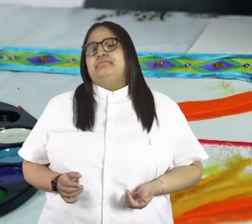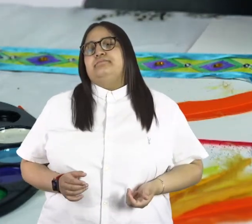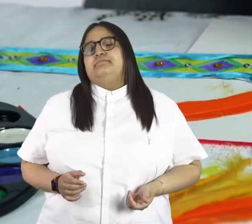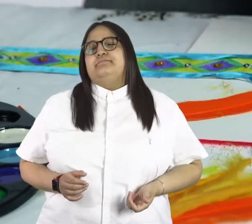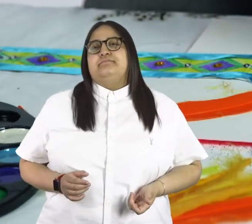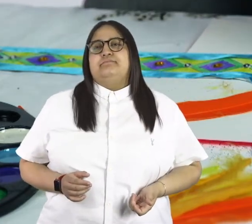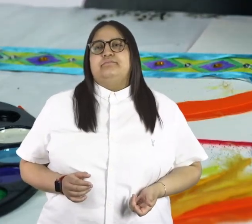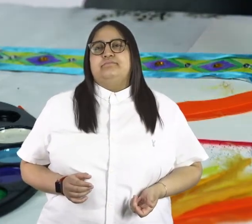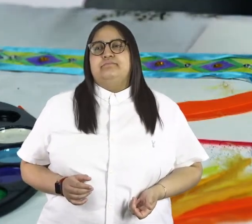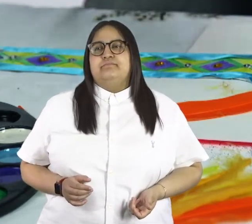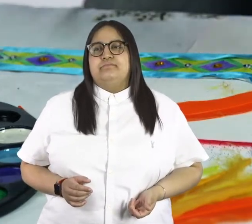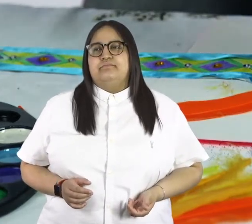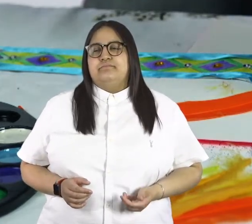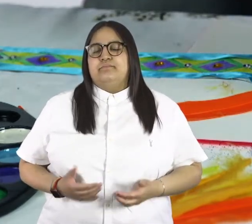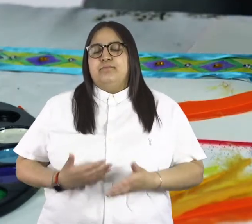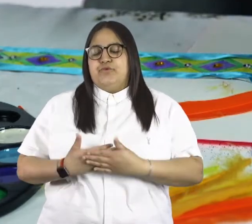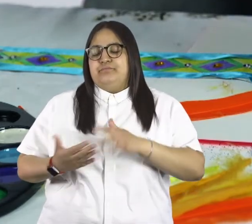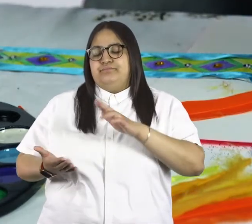and just apply